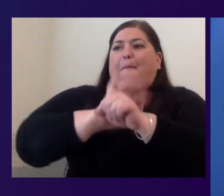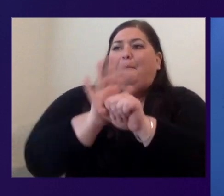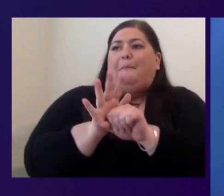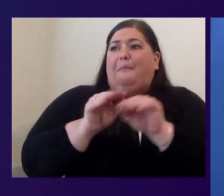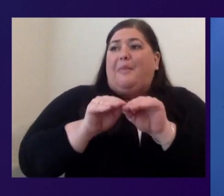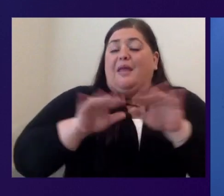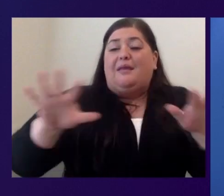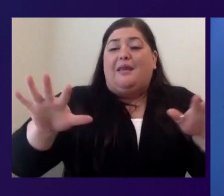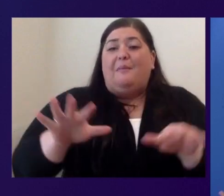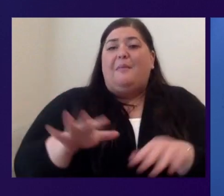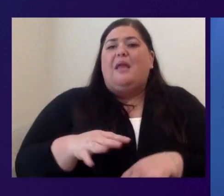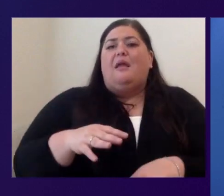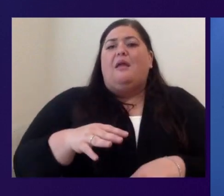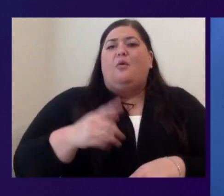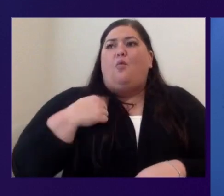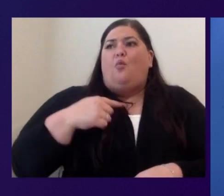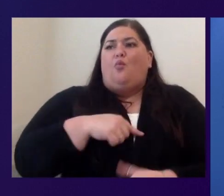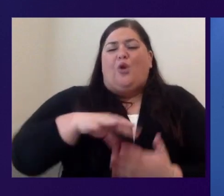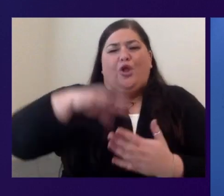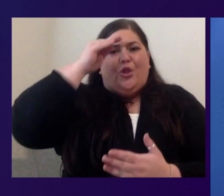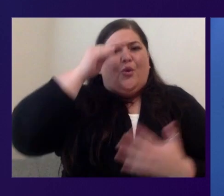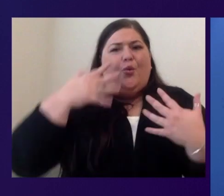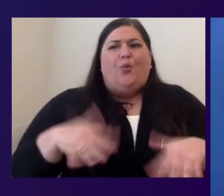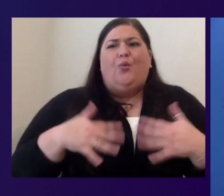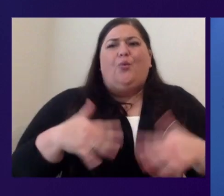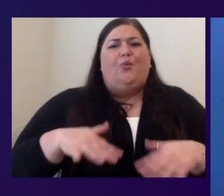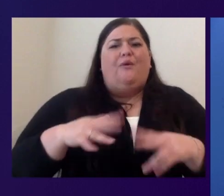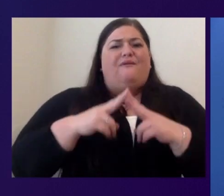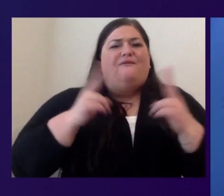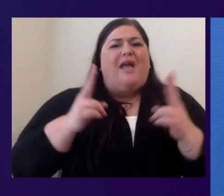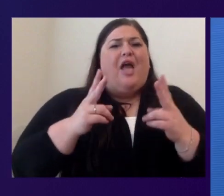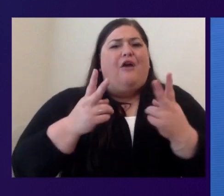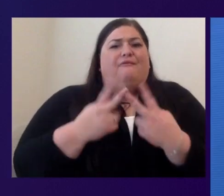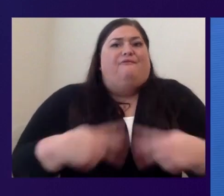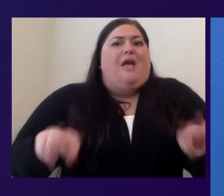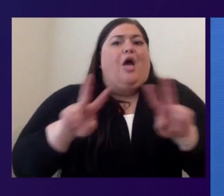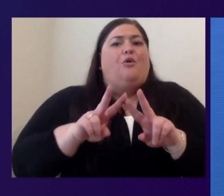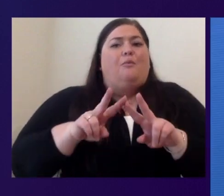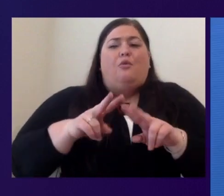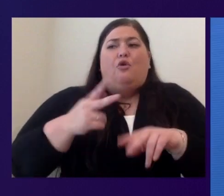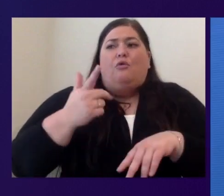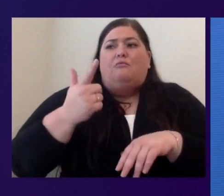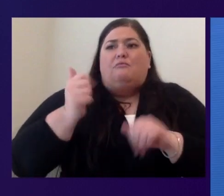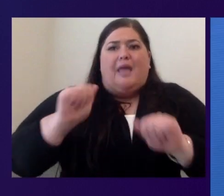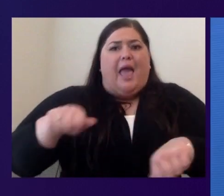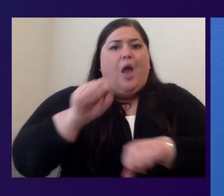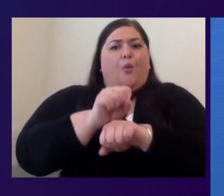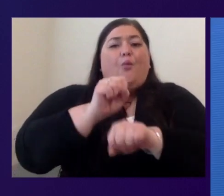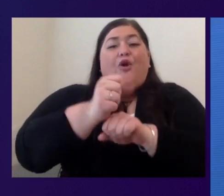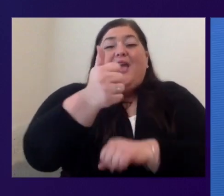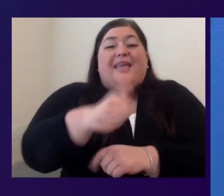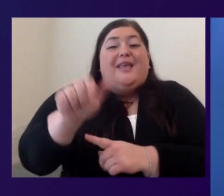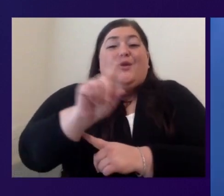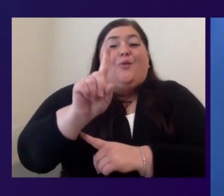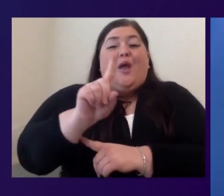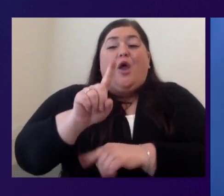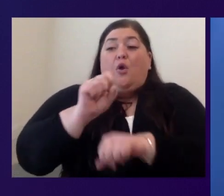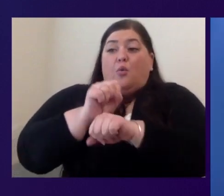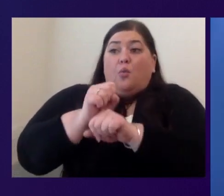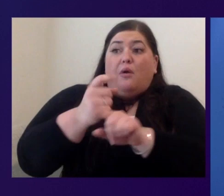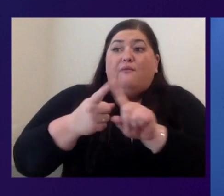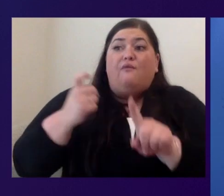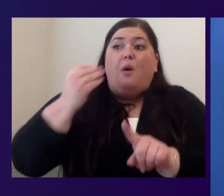from anywhere using any device, right? You and I, Justin, all of us were working from home. And all of that was possible because we were